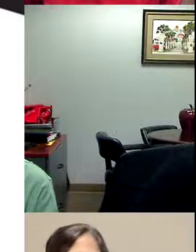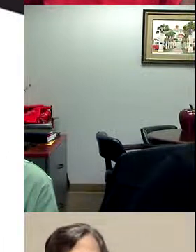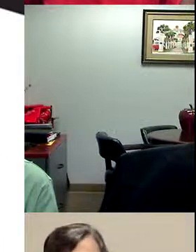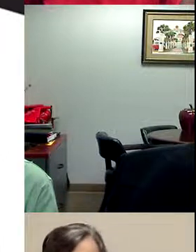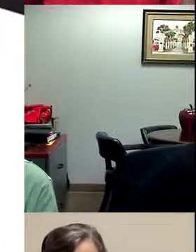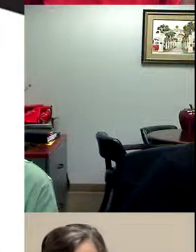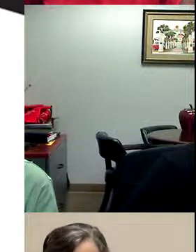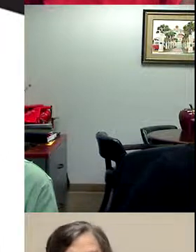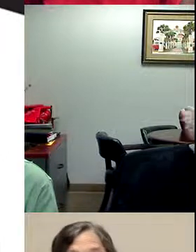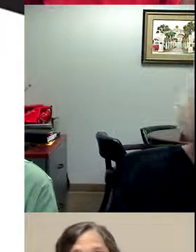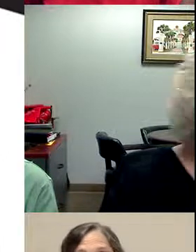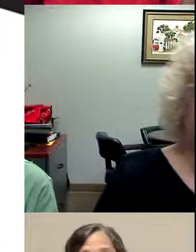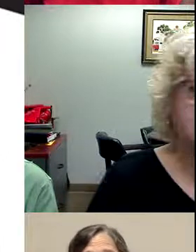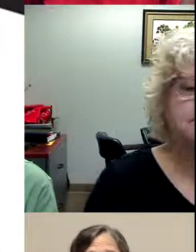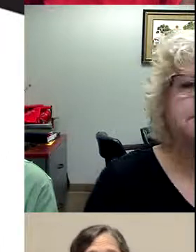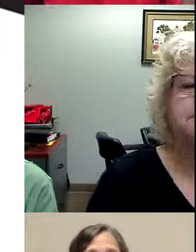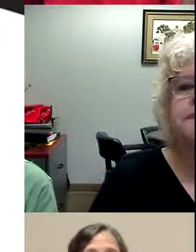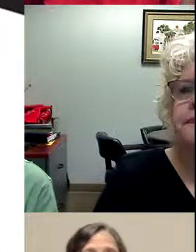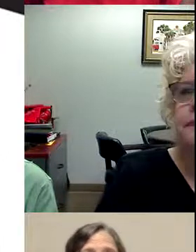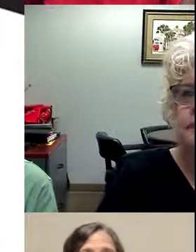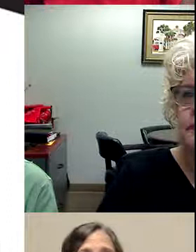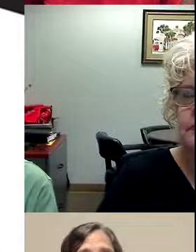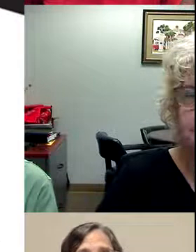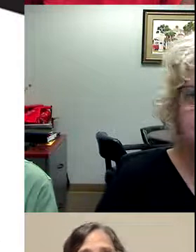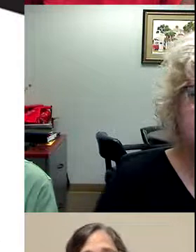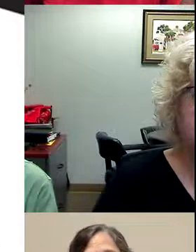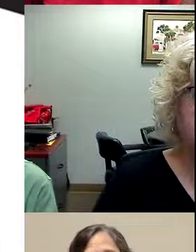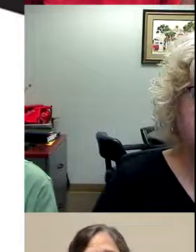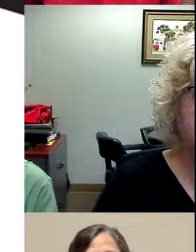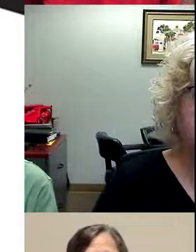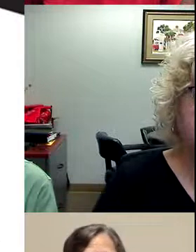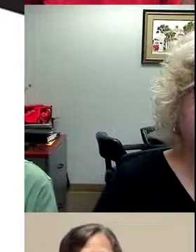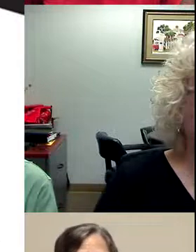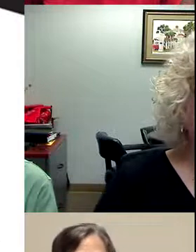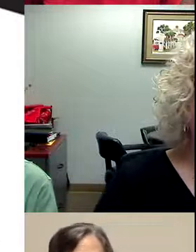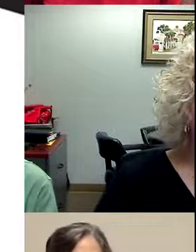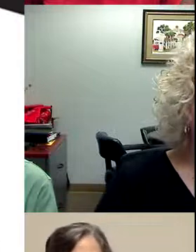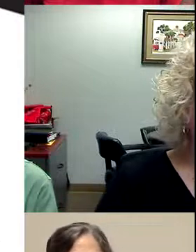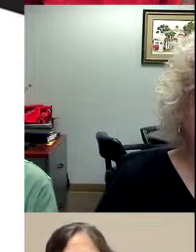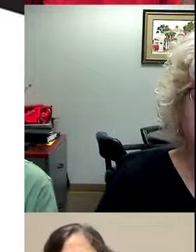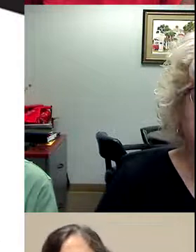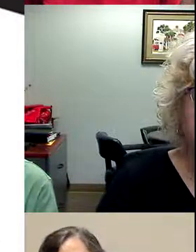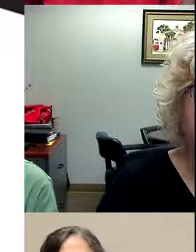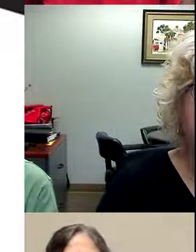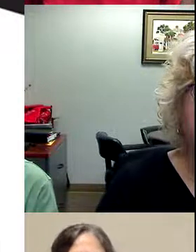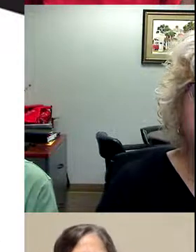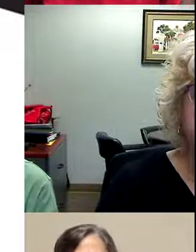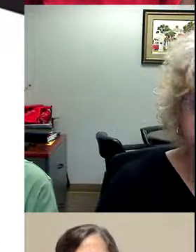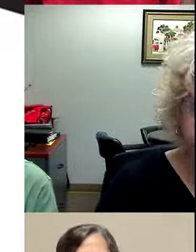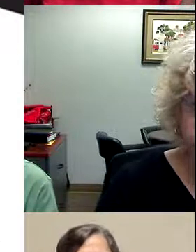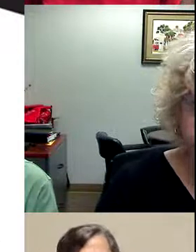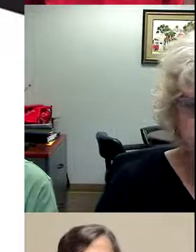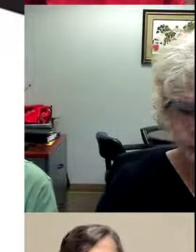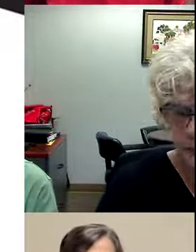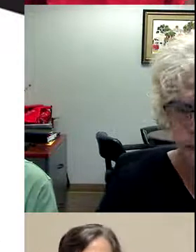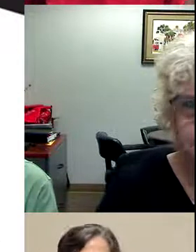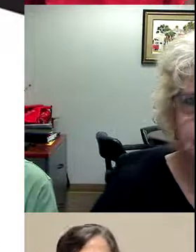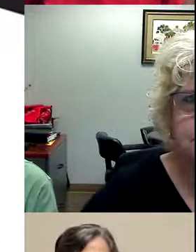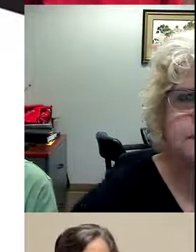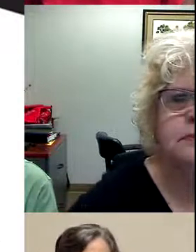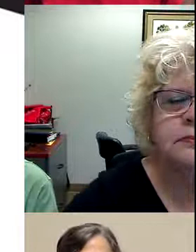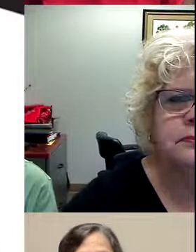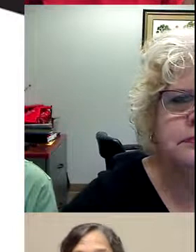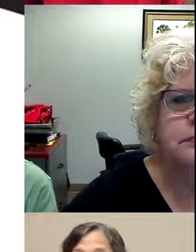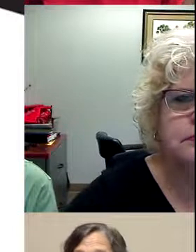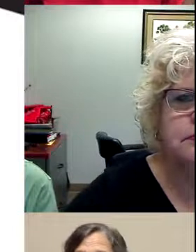department serves at both the undergraduate and graduate levels through numerous degree opportunities. And now, without further ado, I would